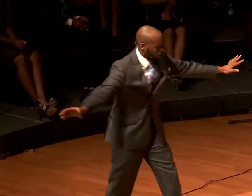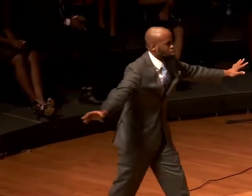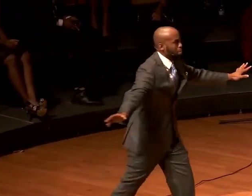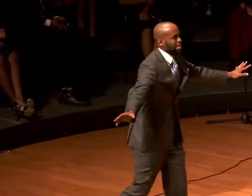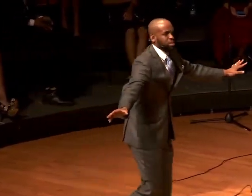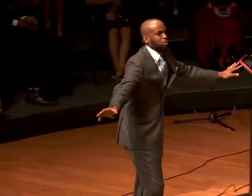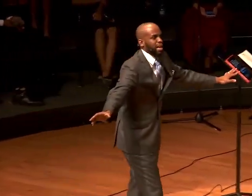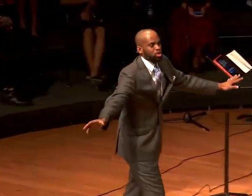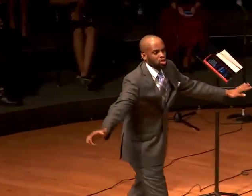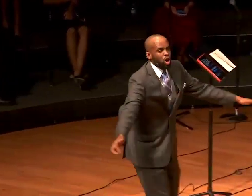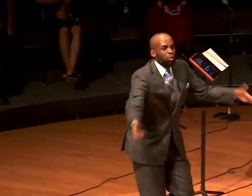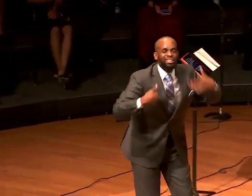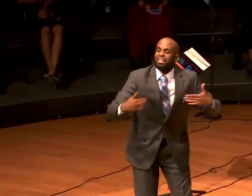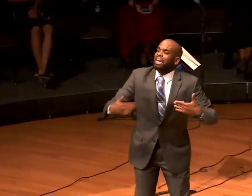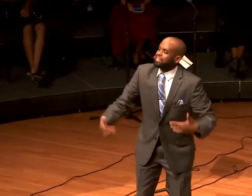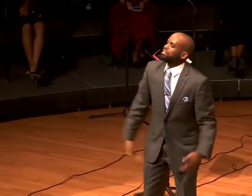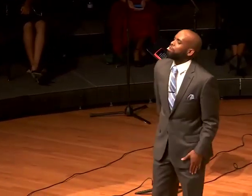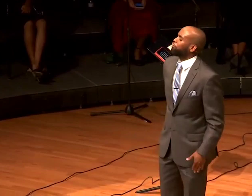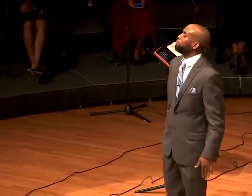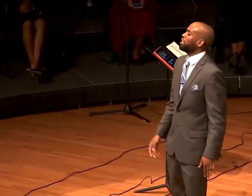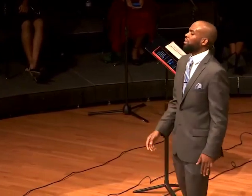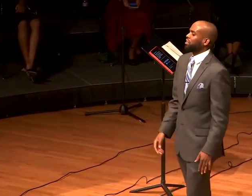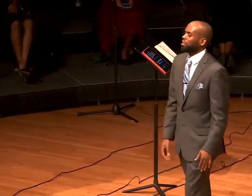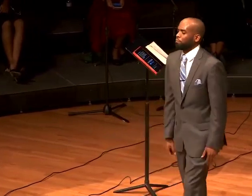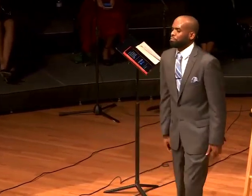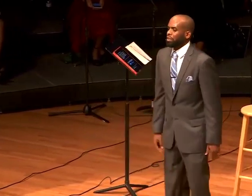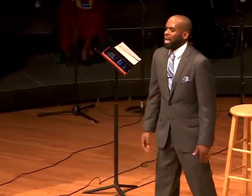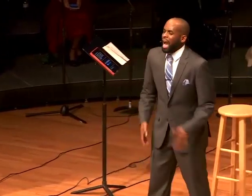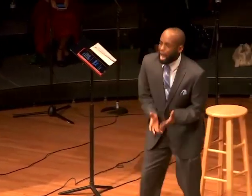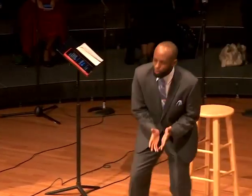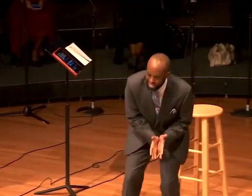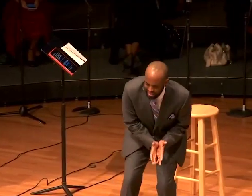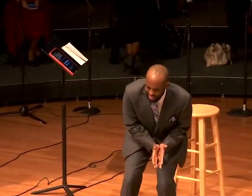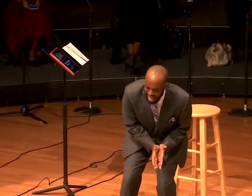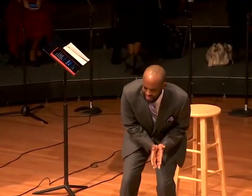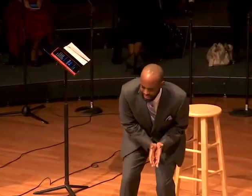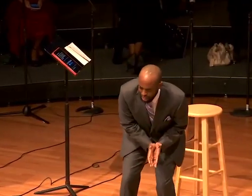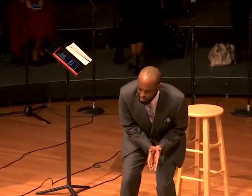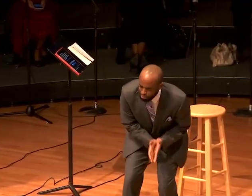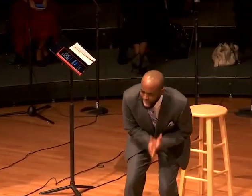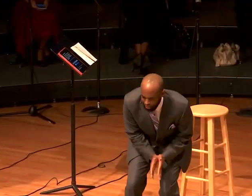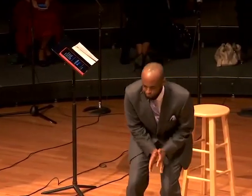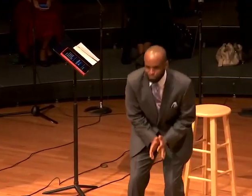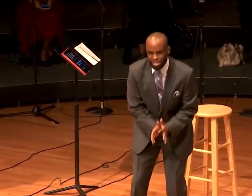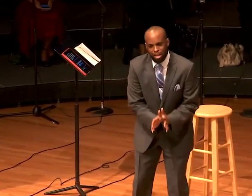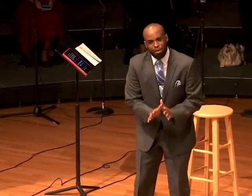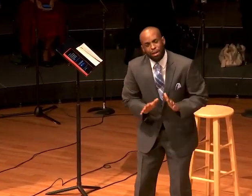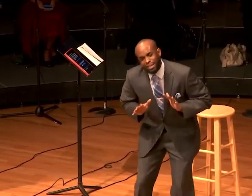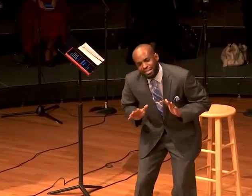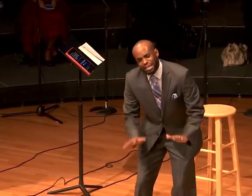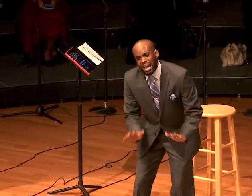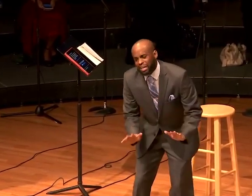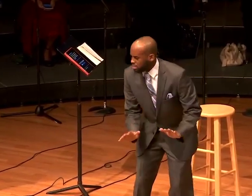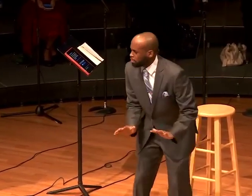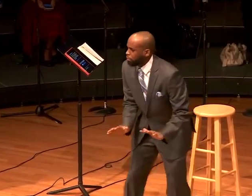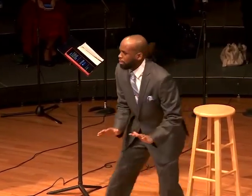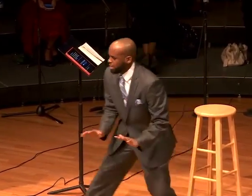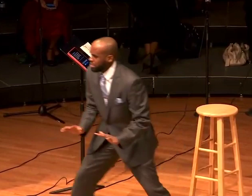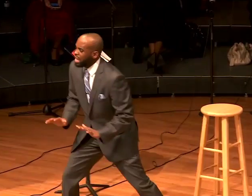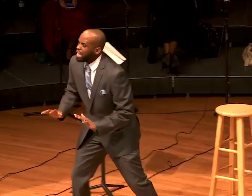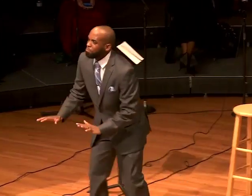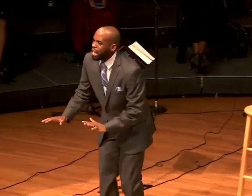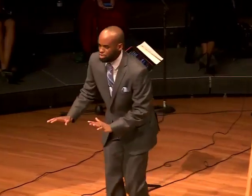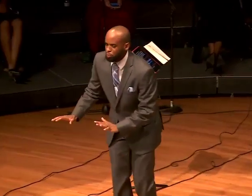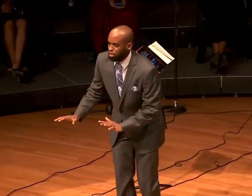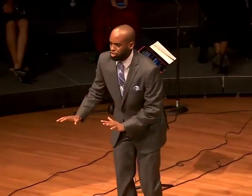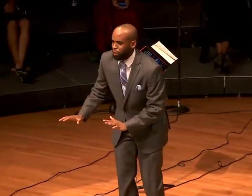even concerned about someone else. What's the next step for me? How is it that I can come back from this very dead